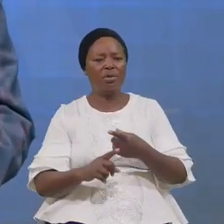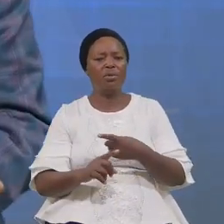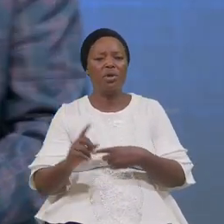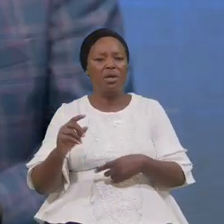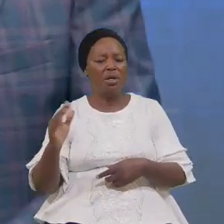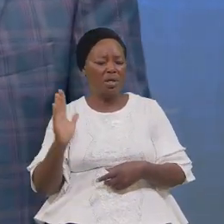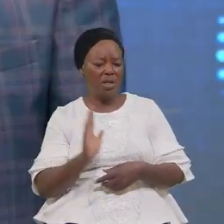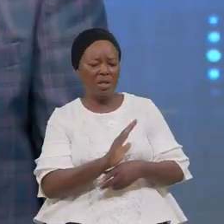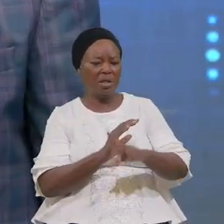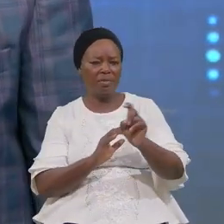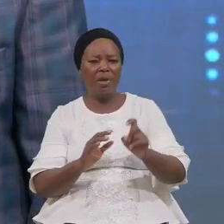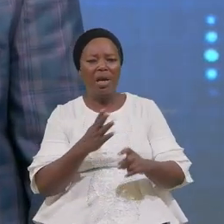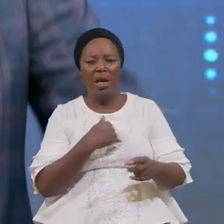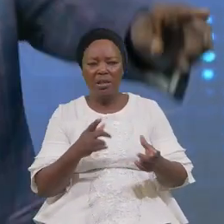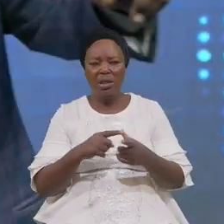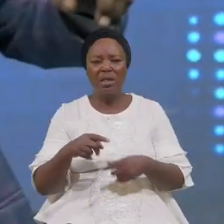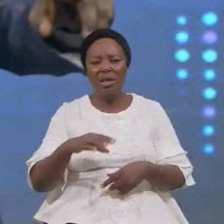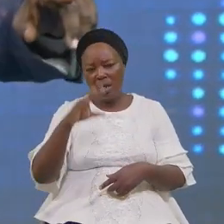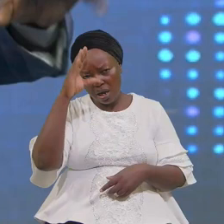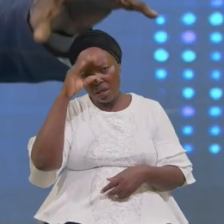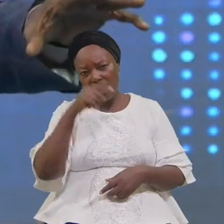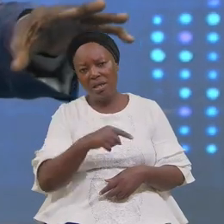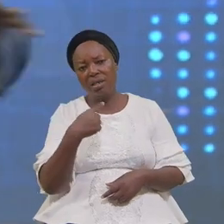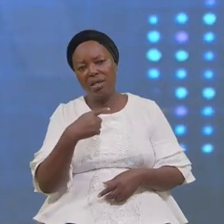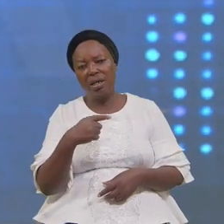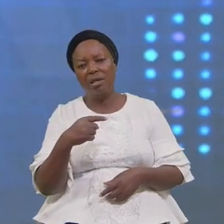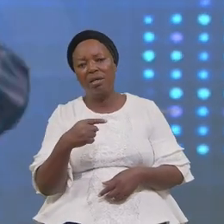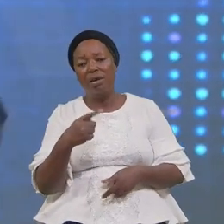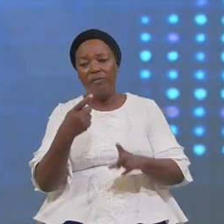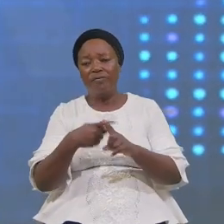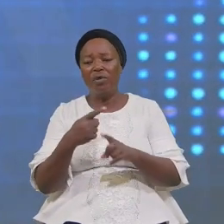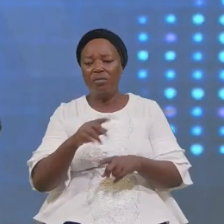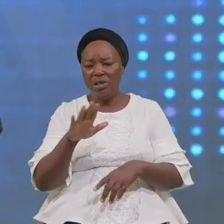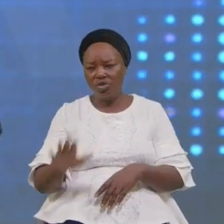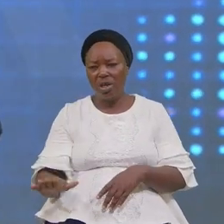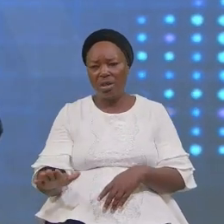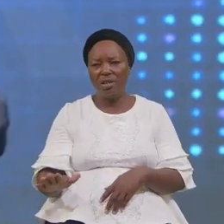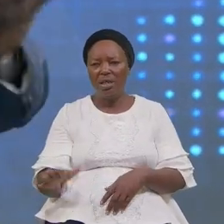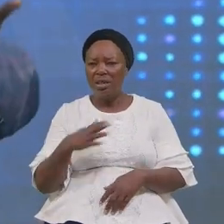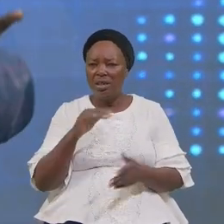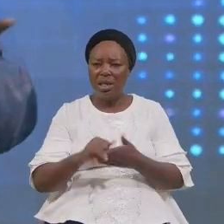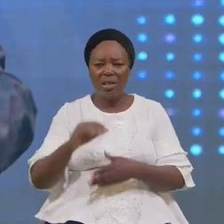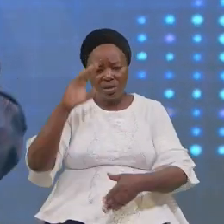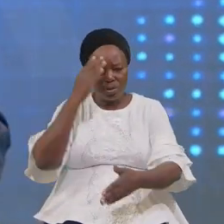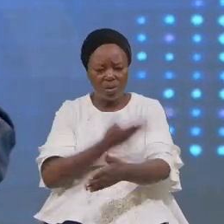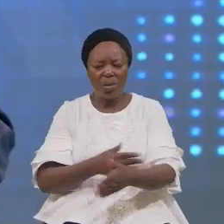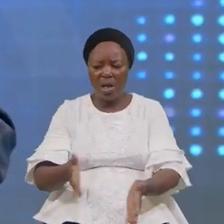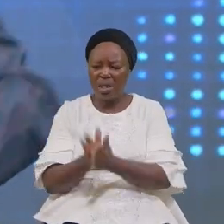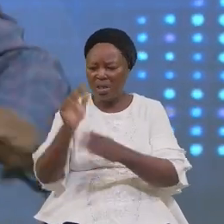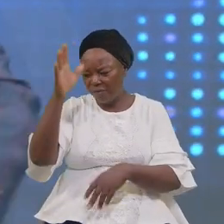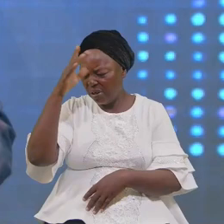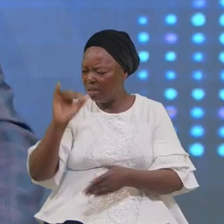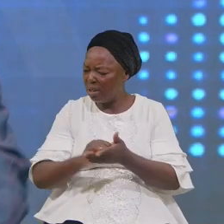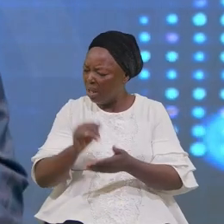said, of a child. That child, that son of that father, had been suffering for a long